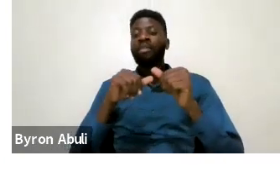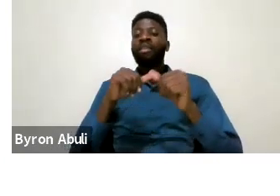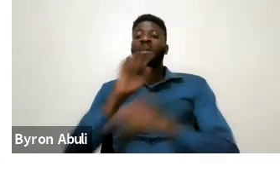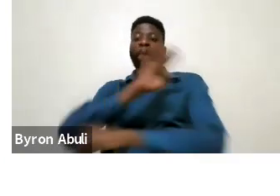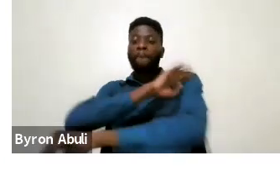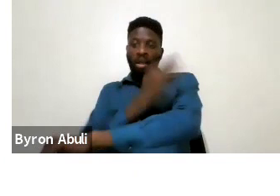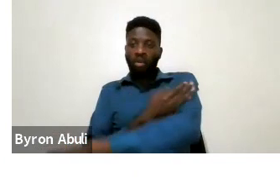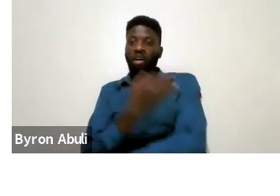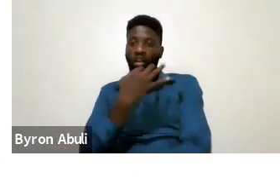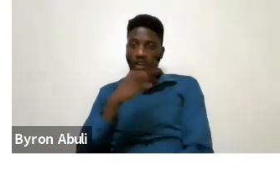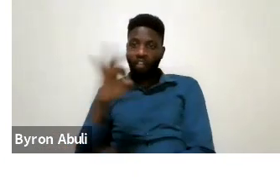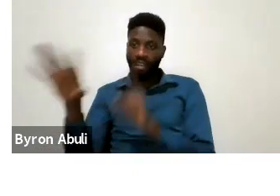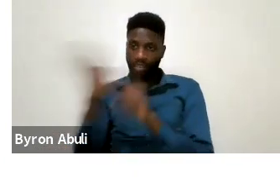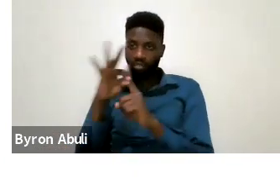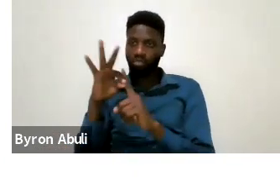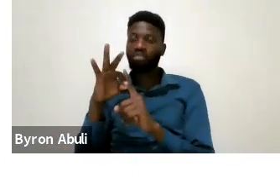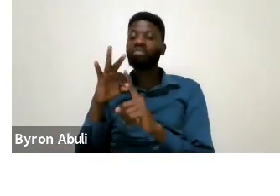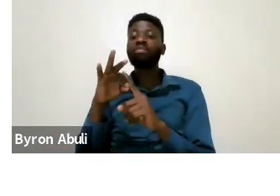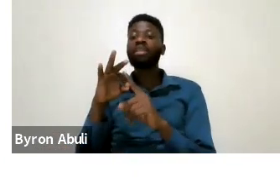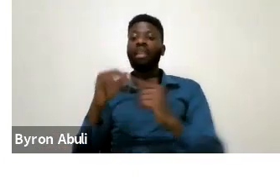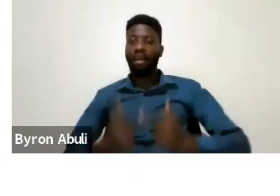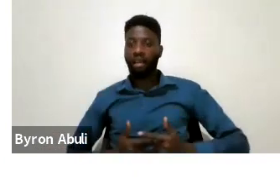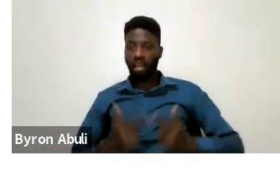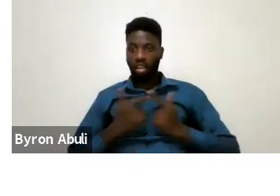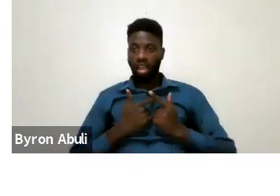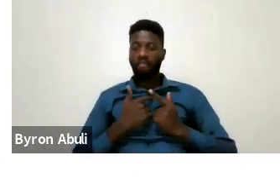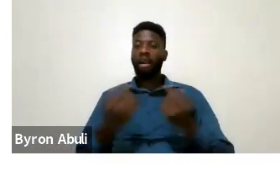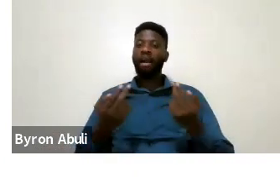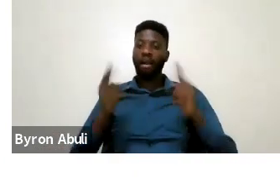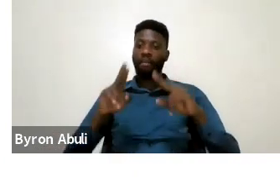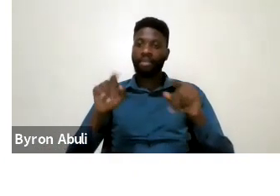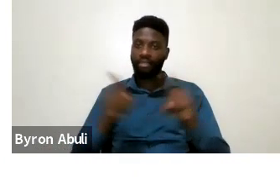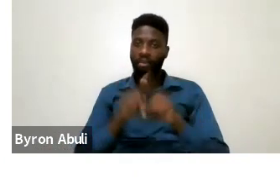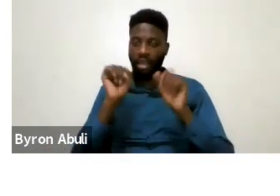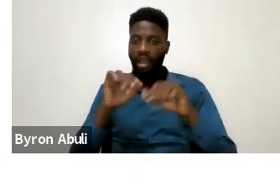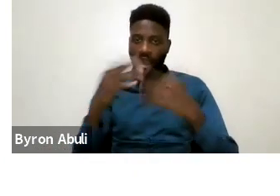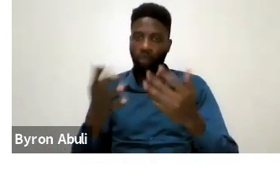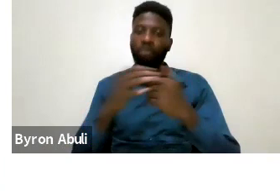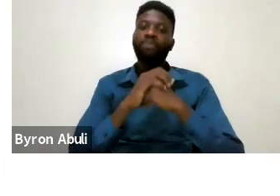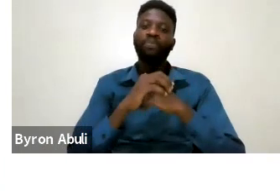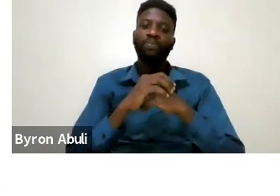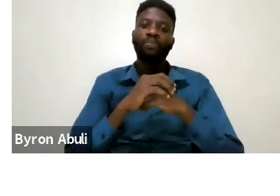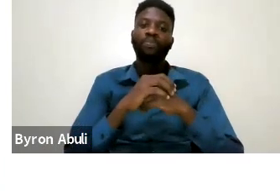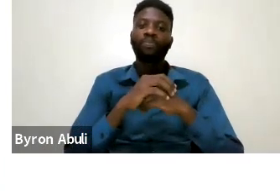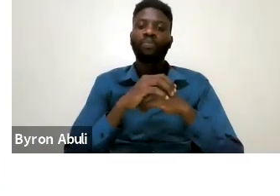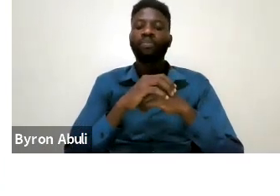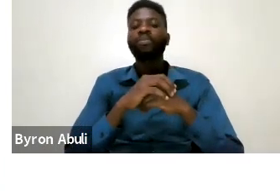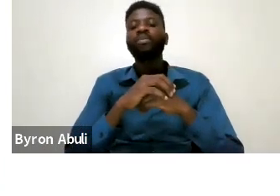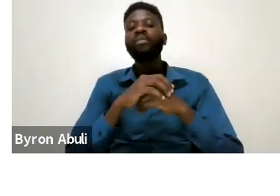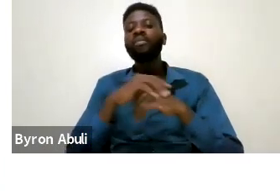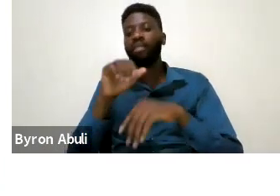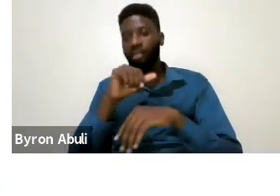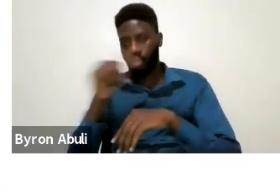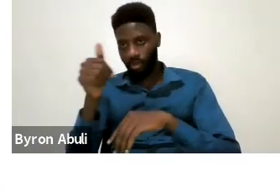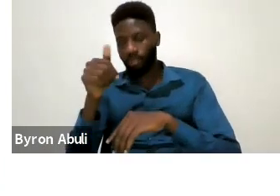really manifest in your life. Let's also talk about prejudice. Prejudice is an unjustified or